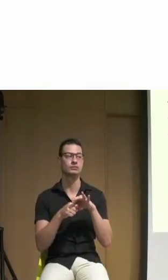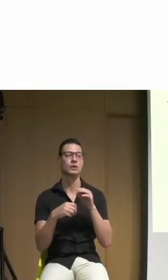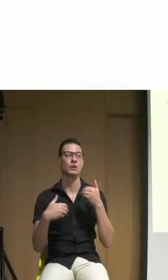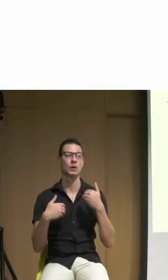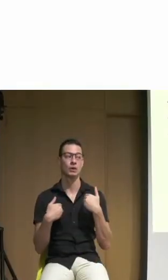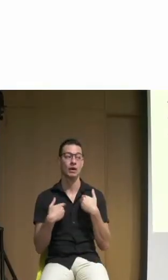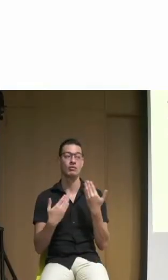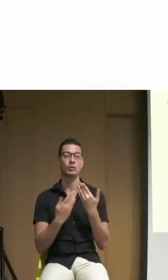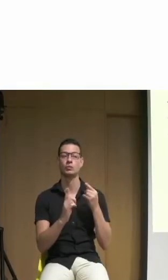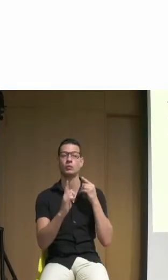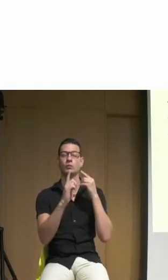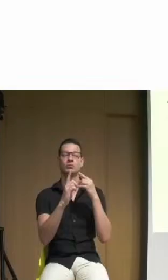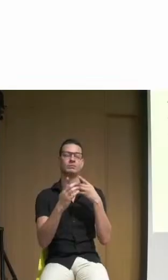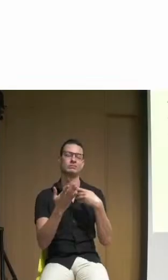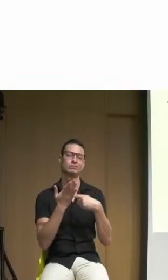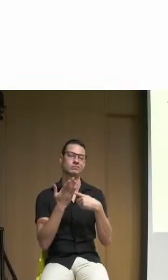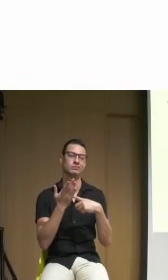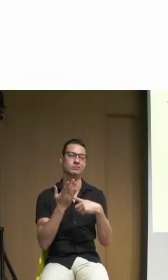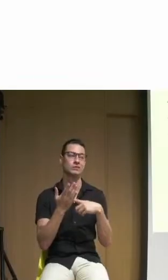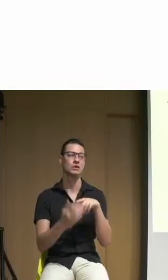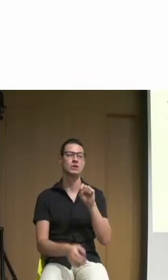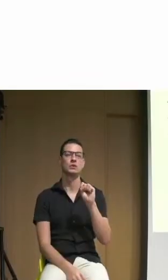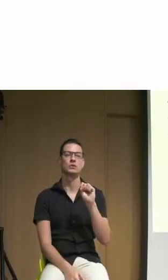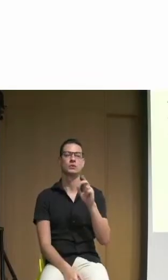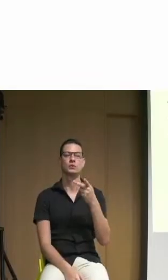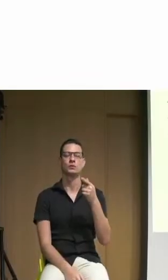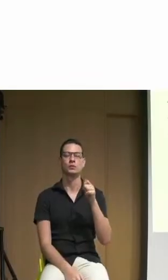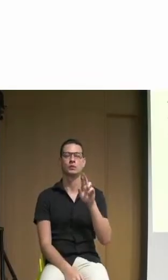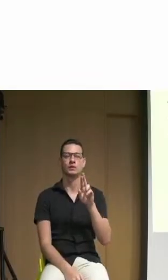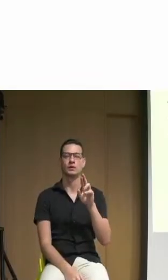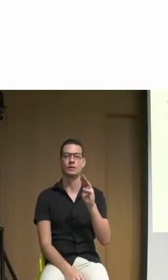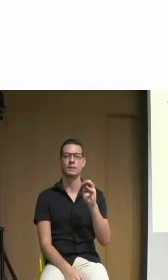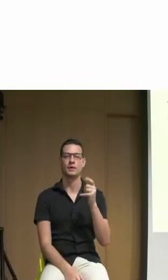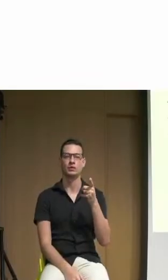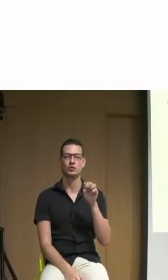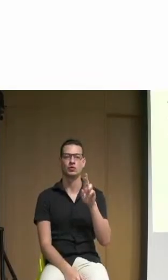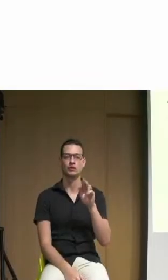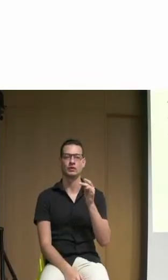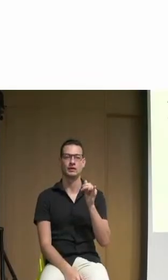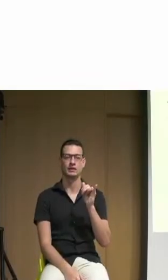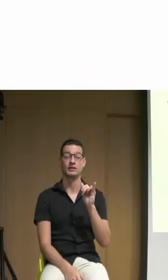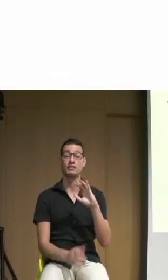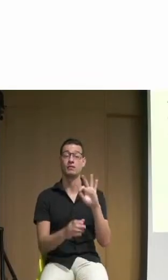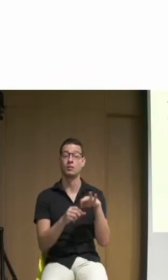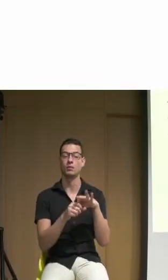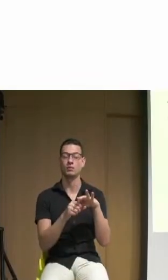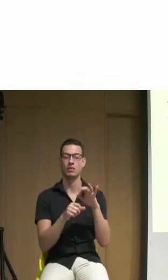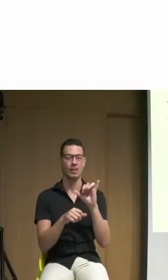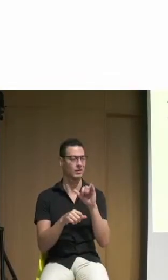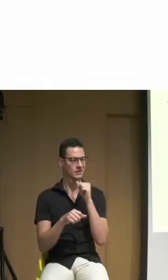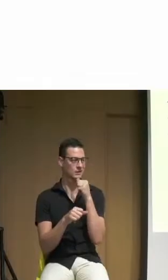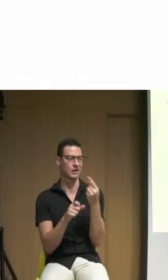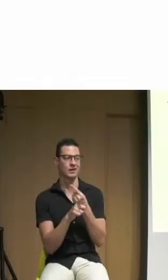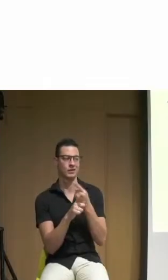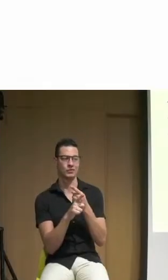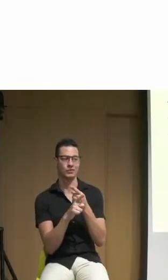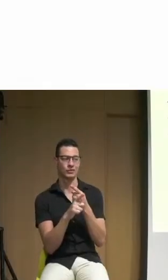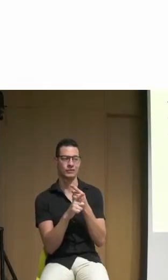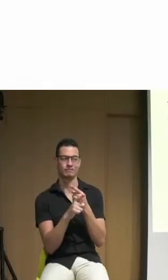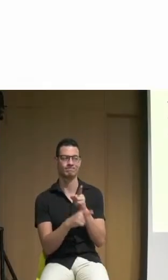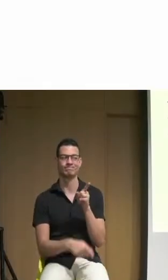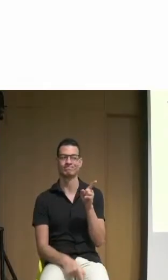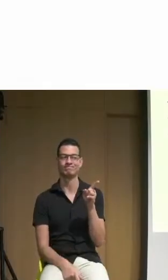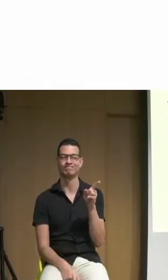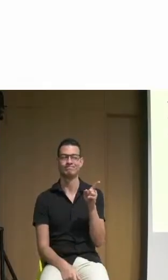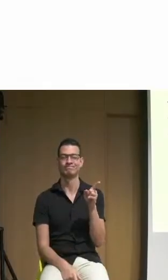sorry that this is not an accurate reflection of what I am proposing as chair. And so I'd like to